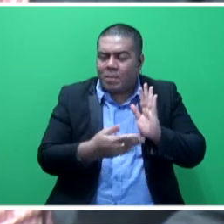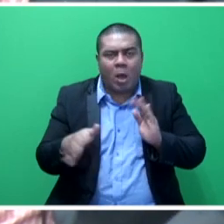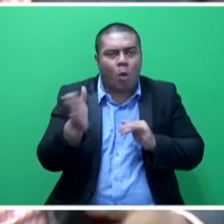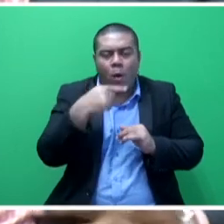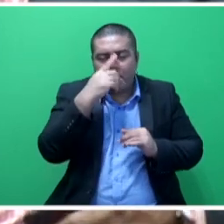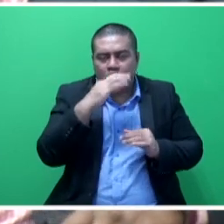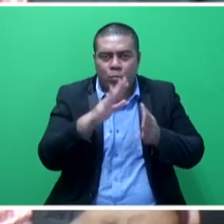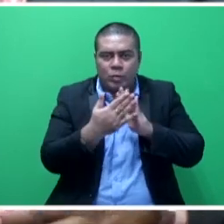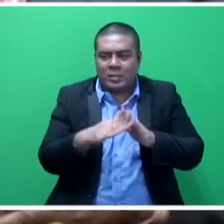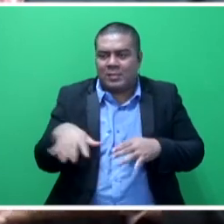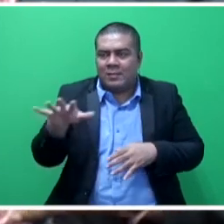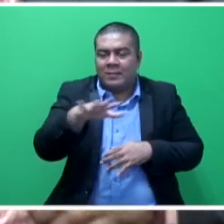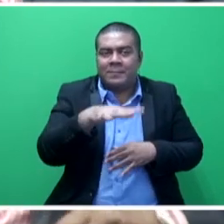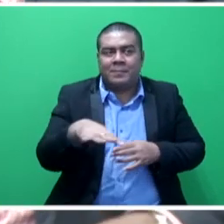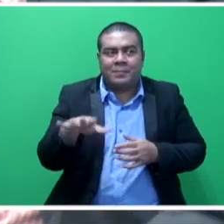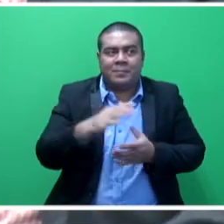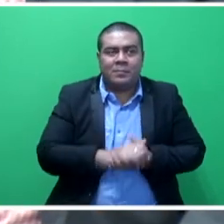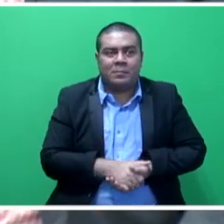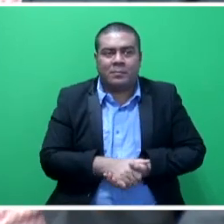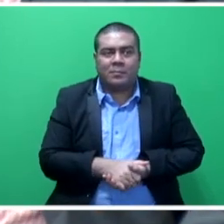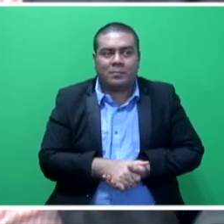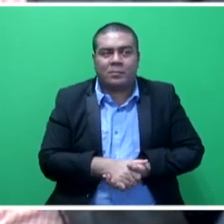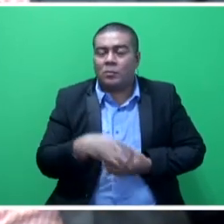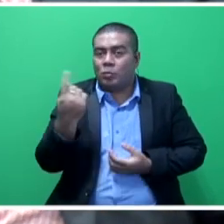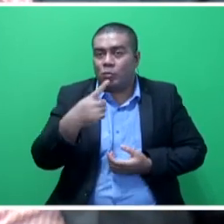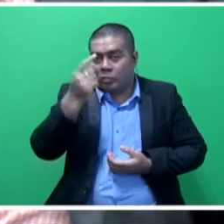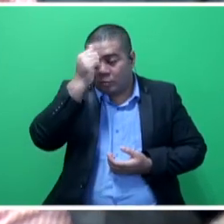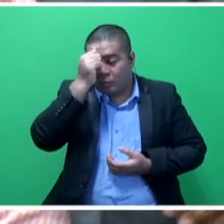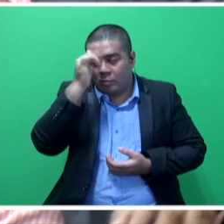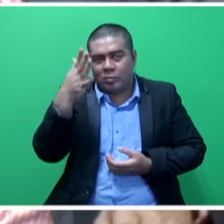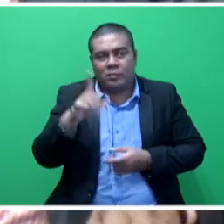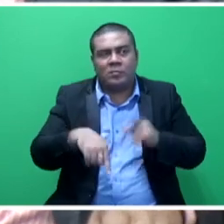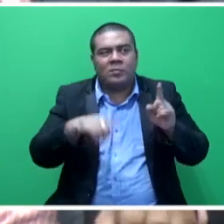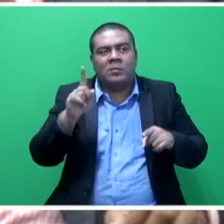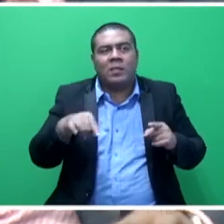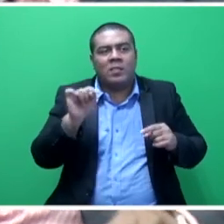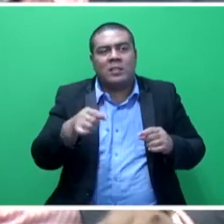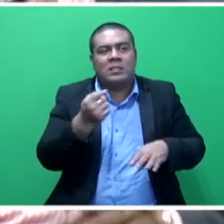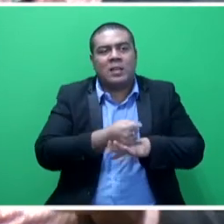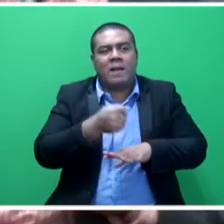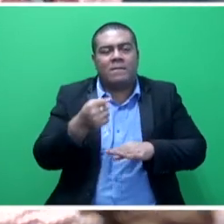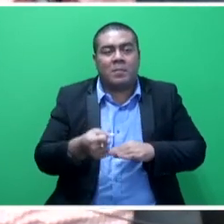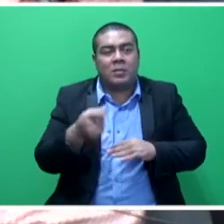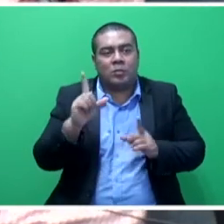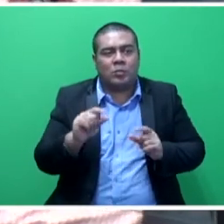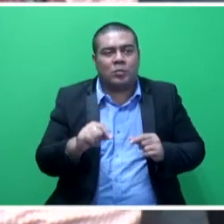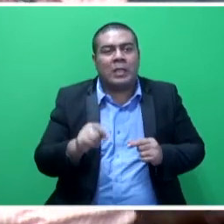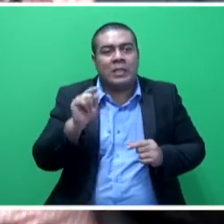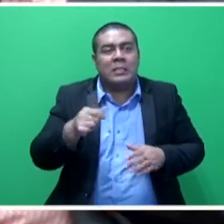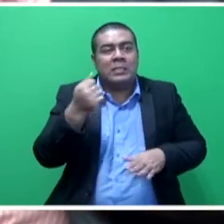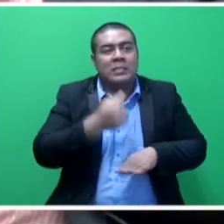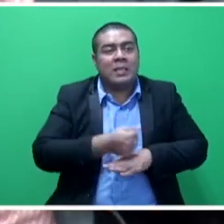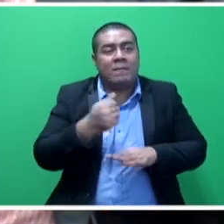of the community except the usual critics who are known to oppose everything that this government does. This government will continue